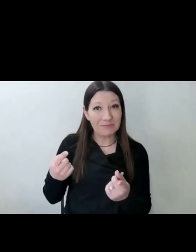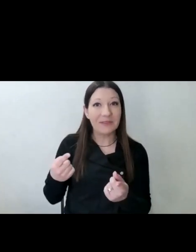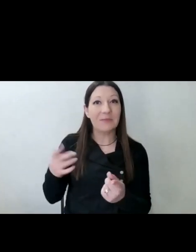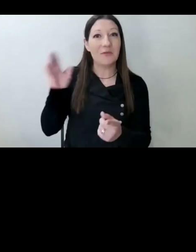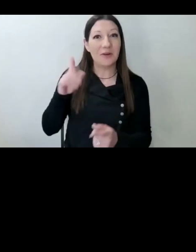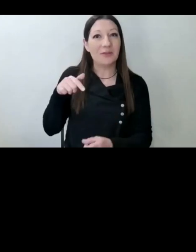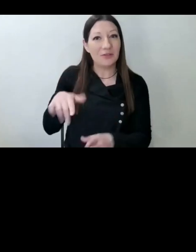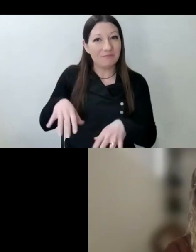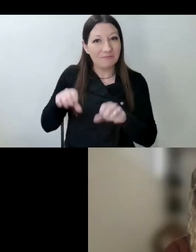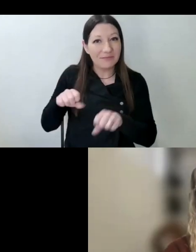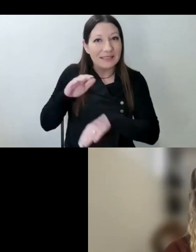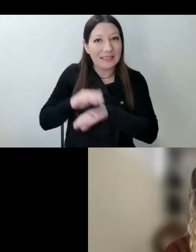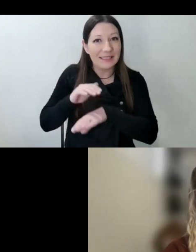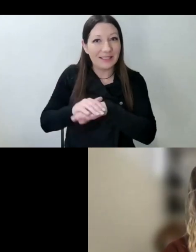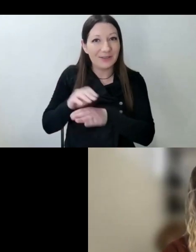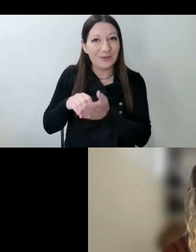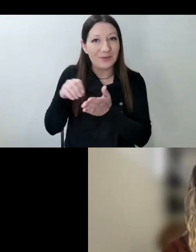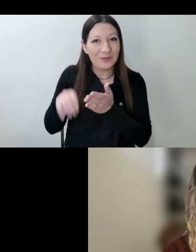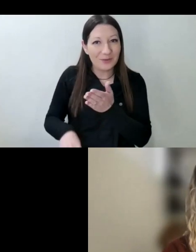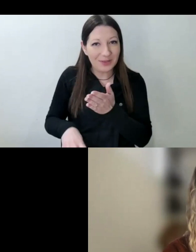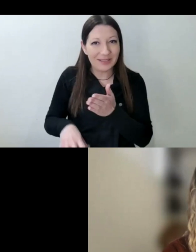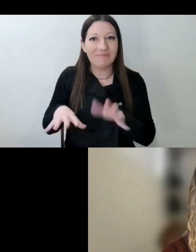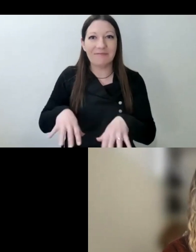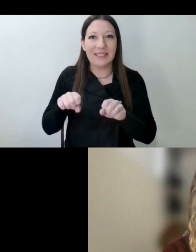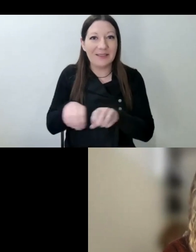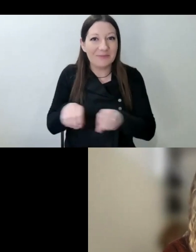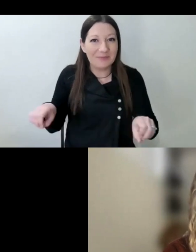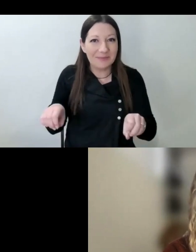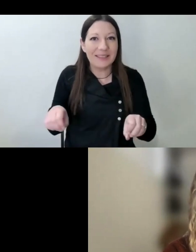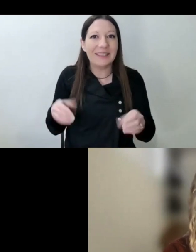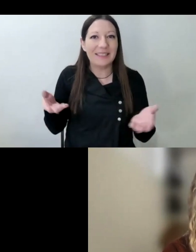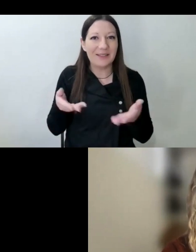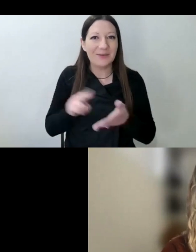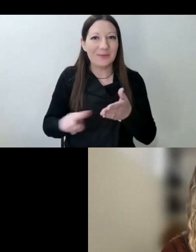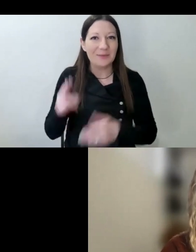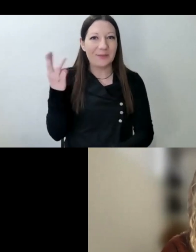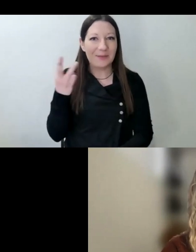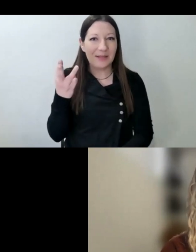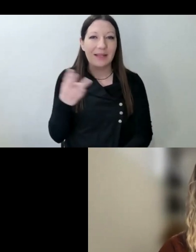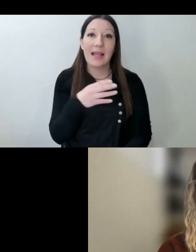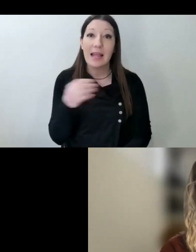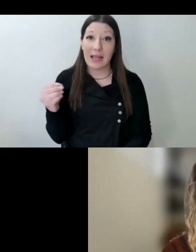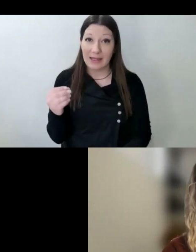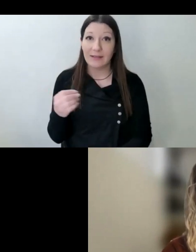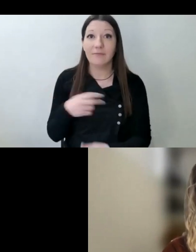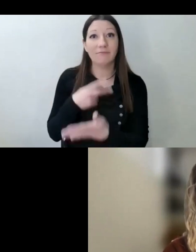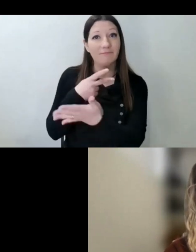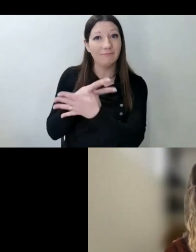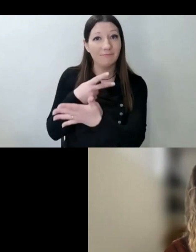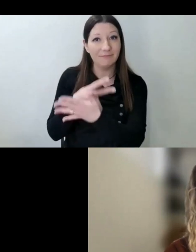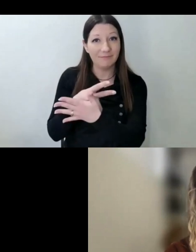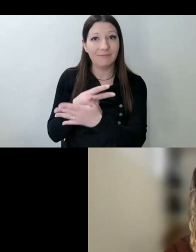student doing her BA here with us, and as an alum from the MA in Cultural Studies here at the University of